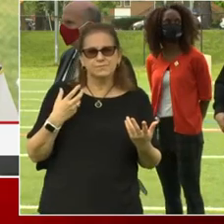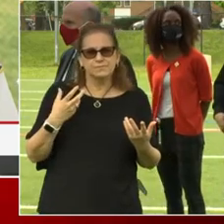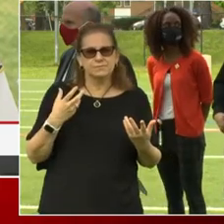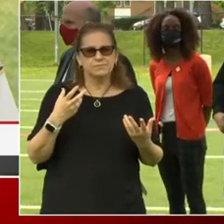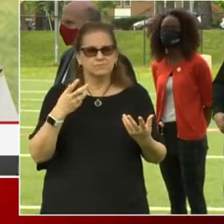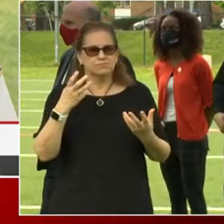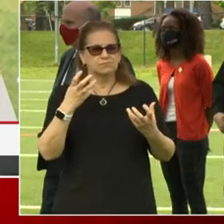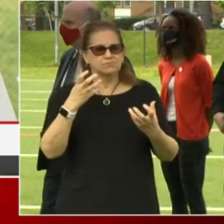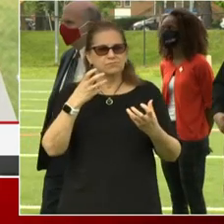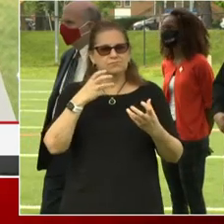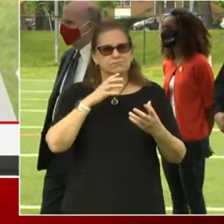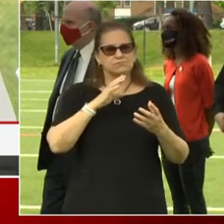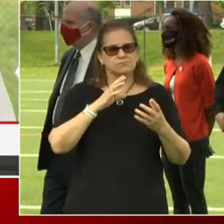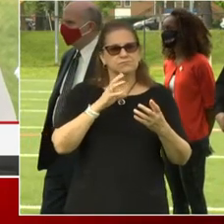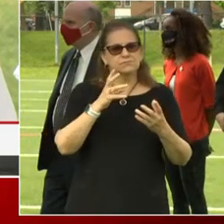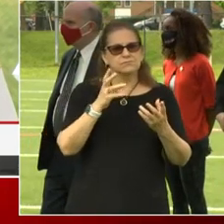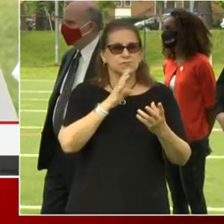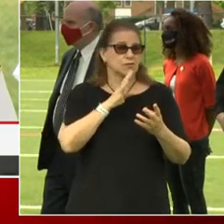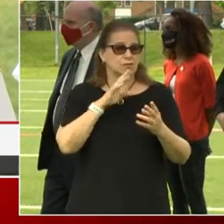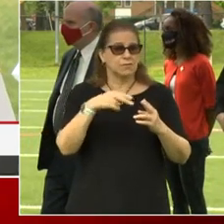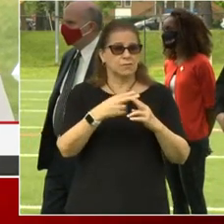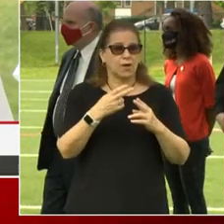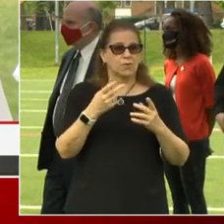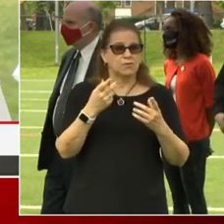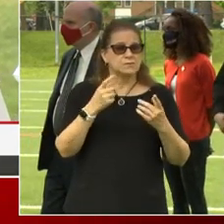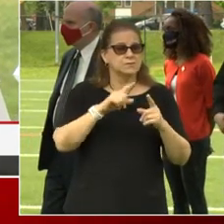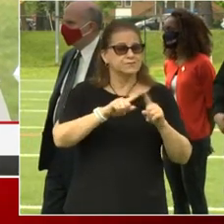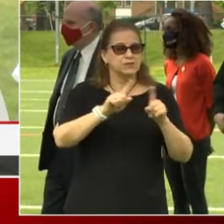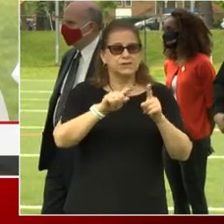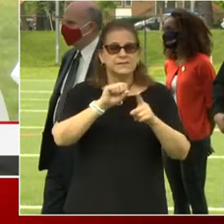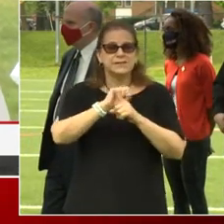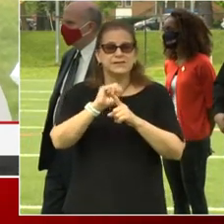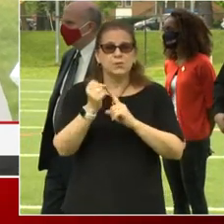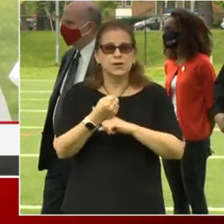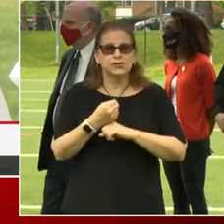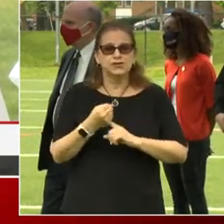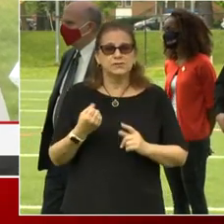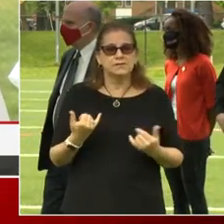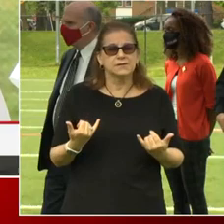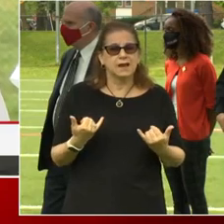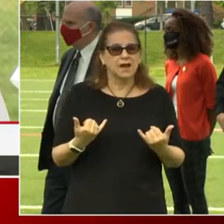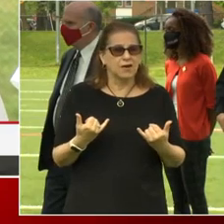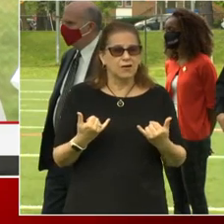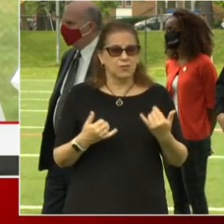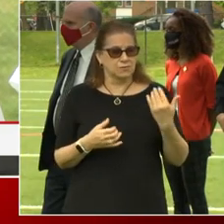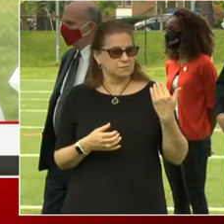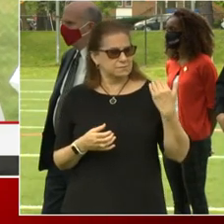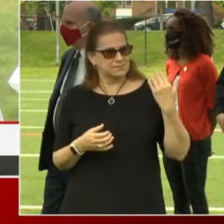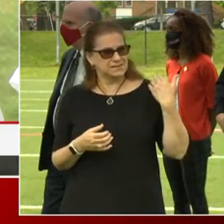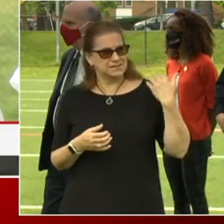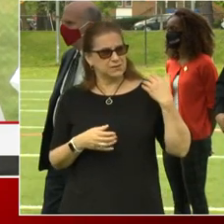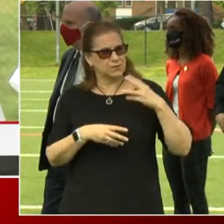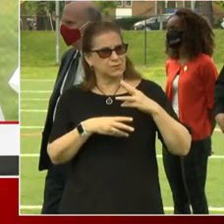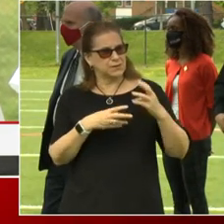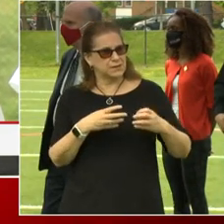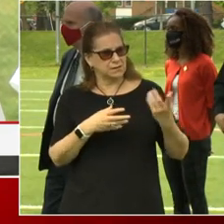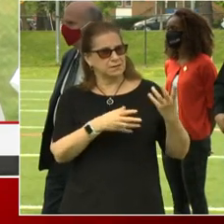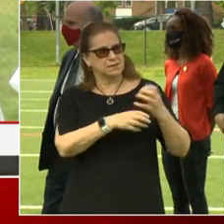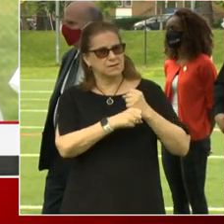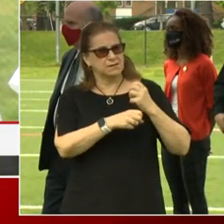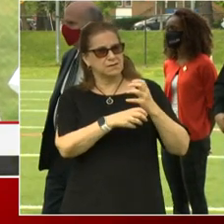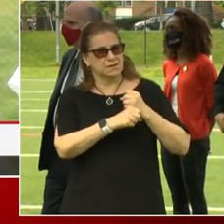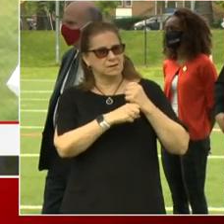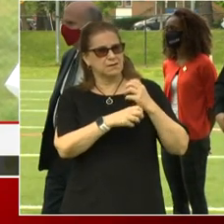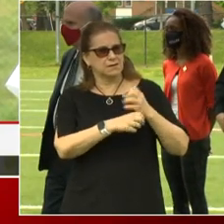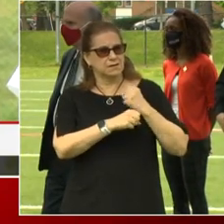that in the last couple of cases that I've seen, including the ones from this weekend, we are receiving cooperation